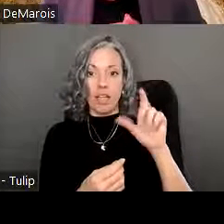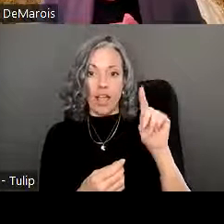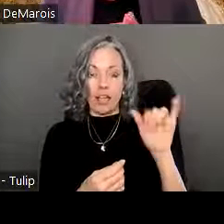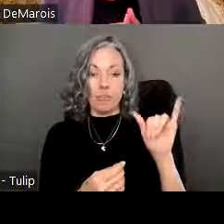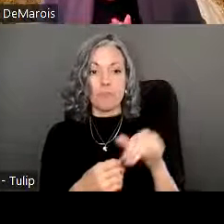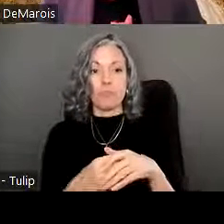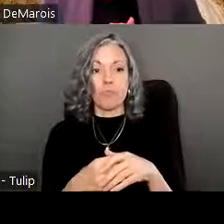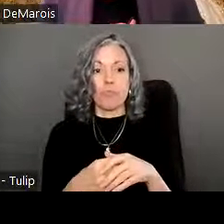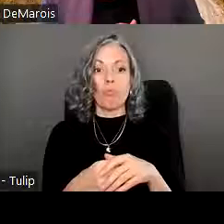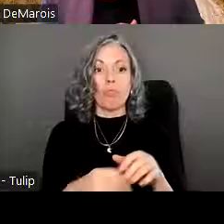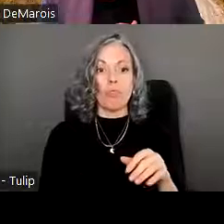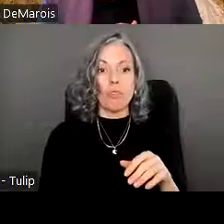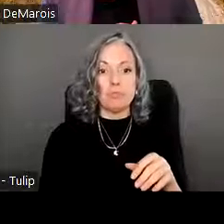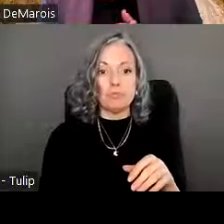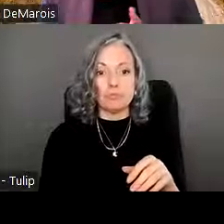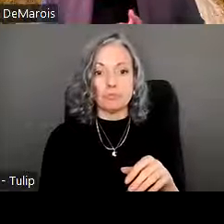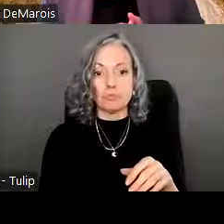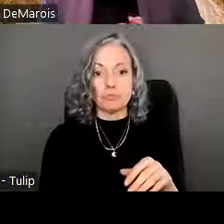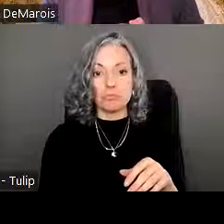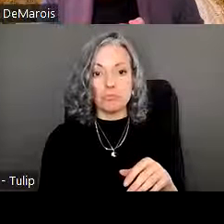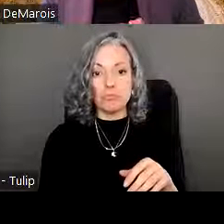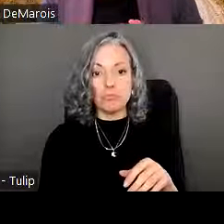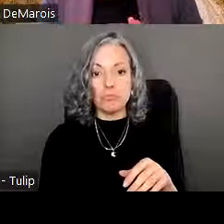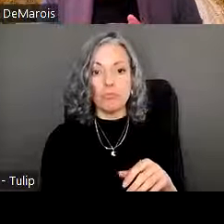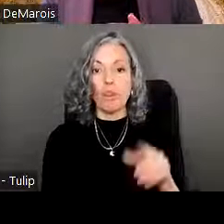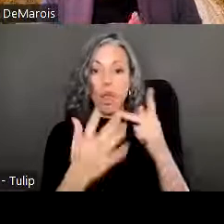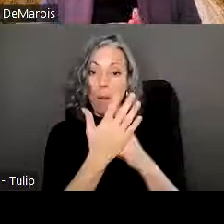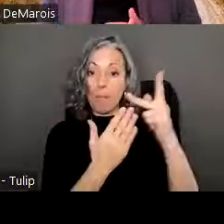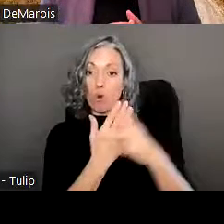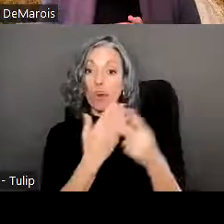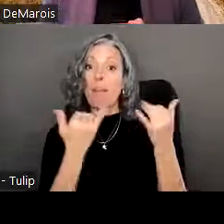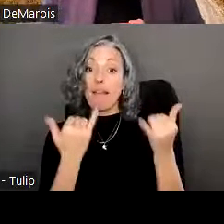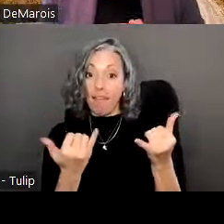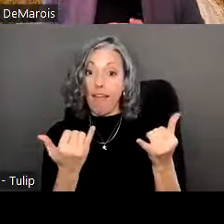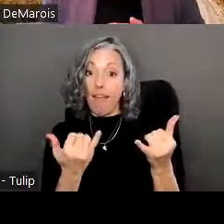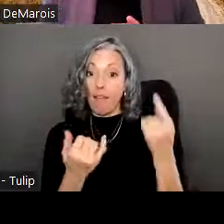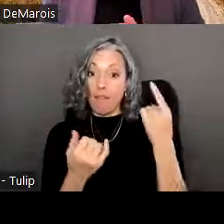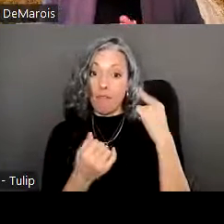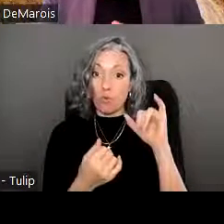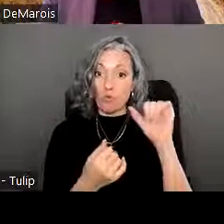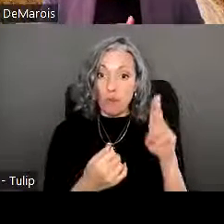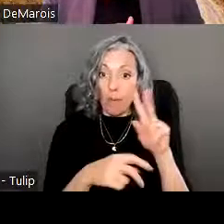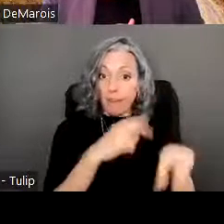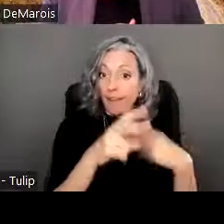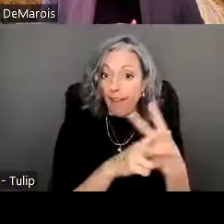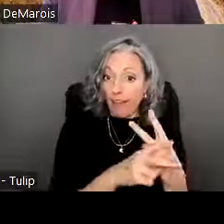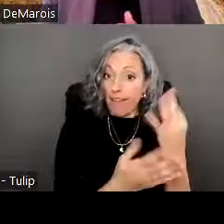Community Health Workers program that is now an eligible job type that is